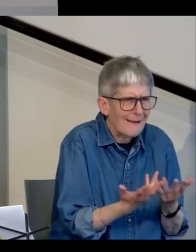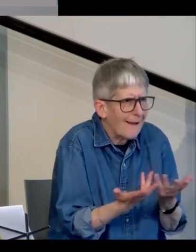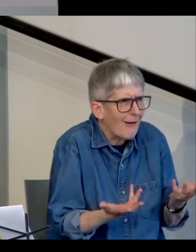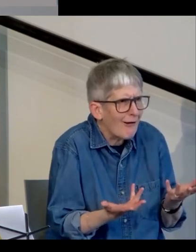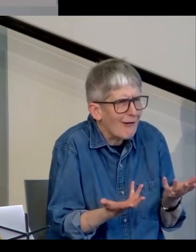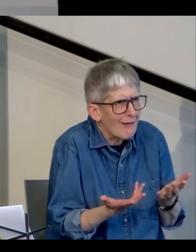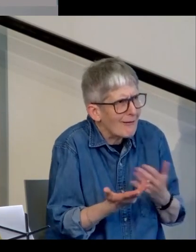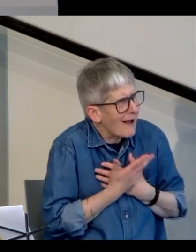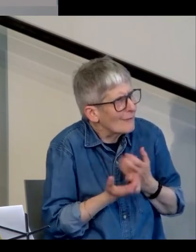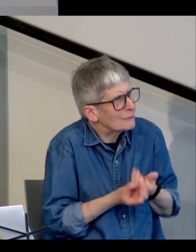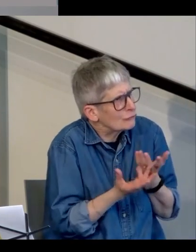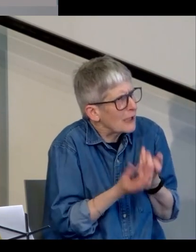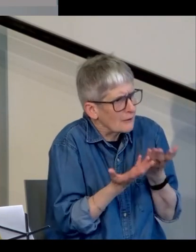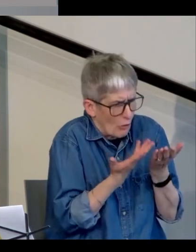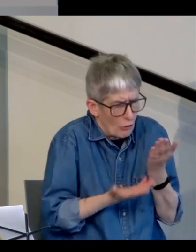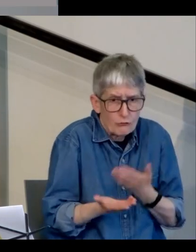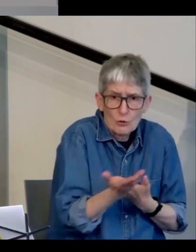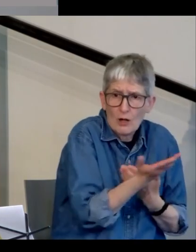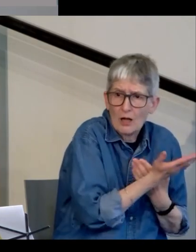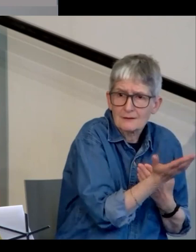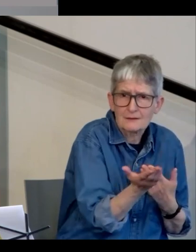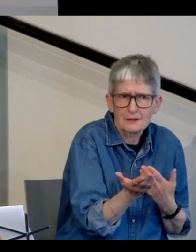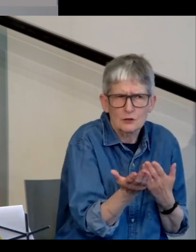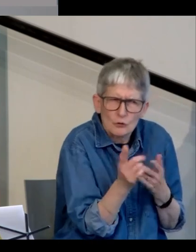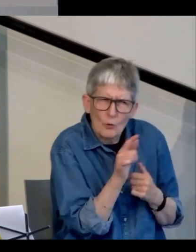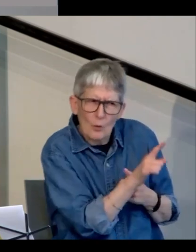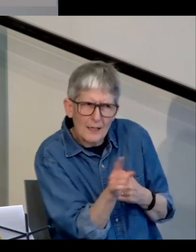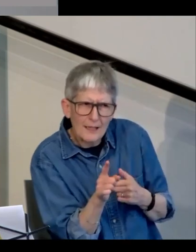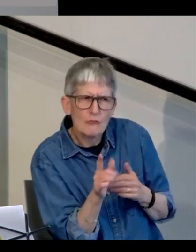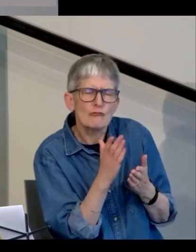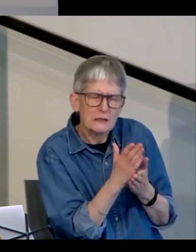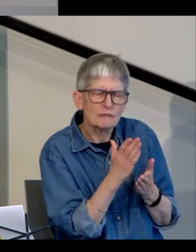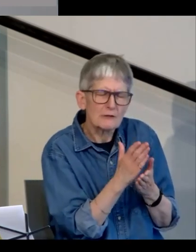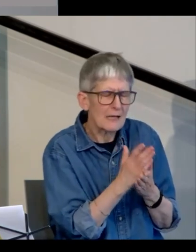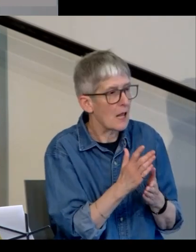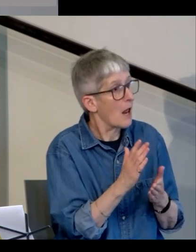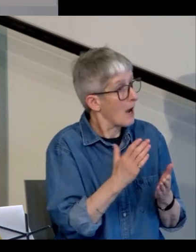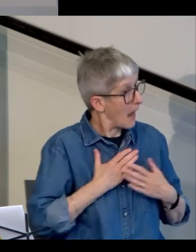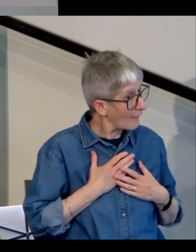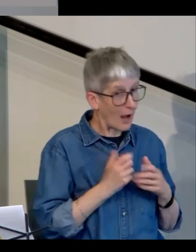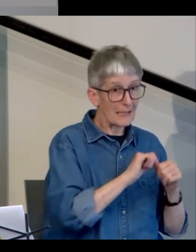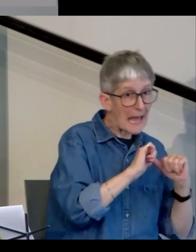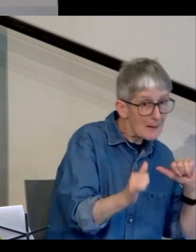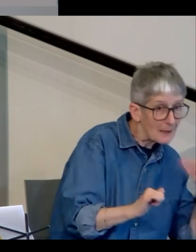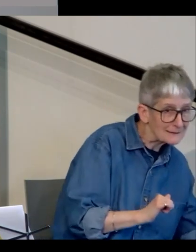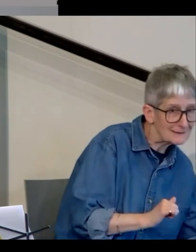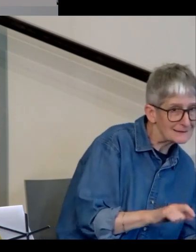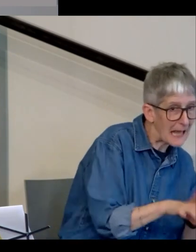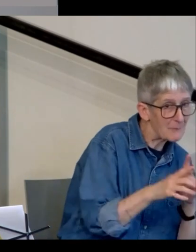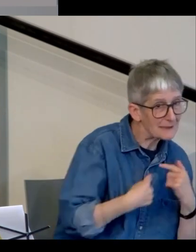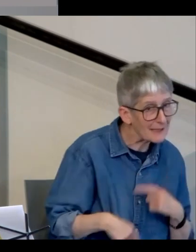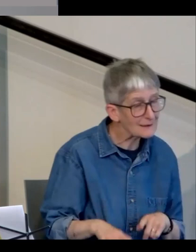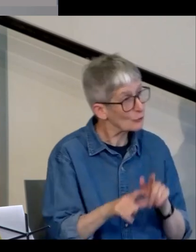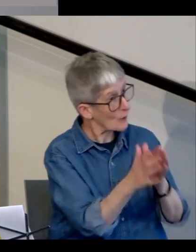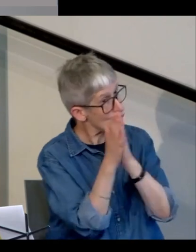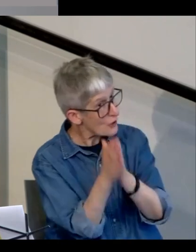love express itself through us? Do we really love our neighbor as ourselves? Do we pray